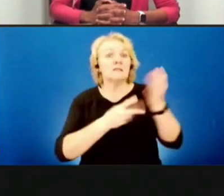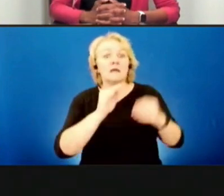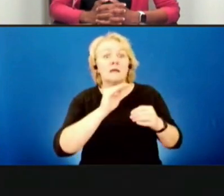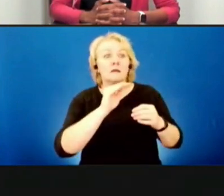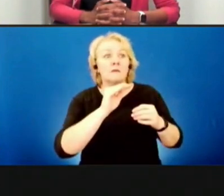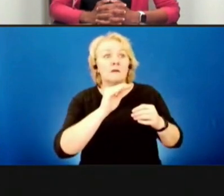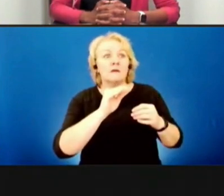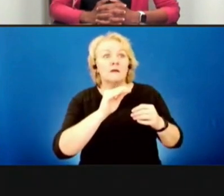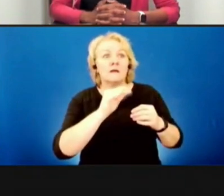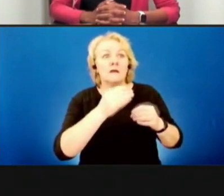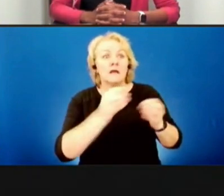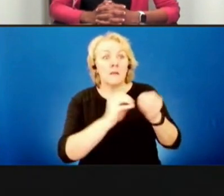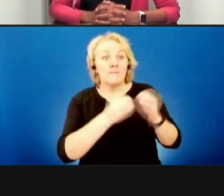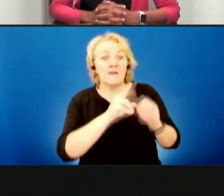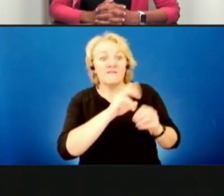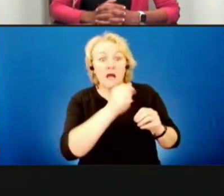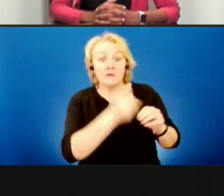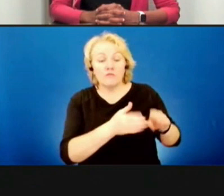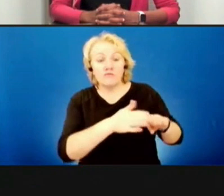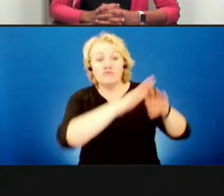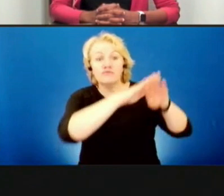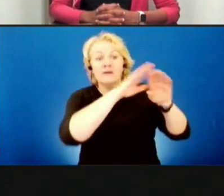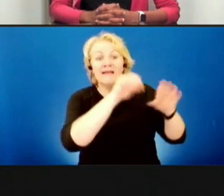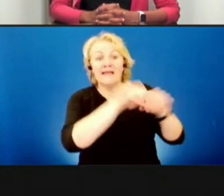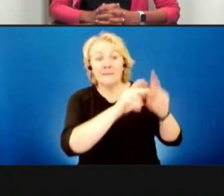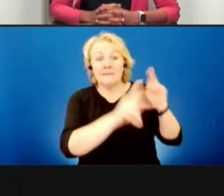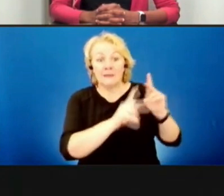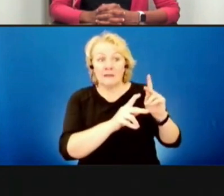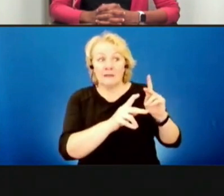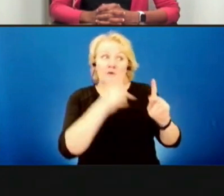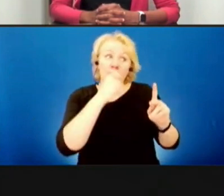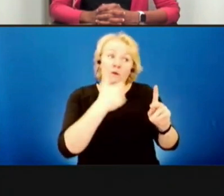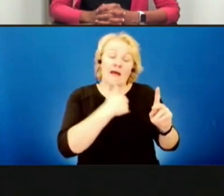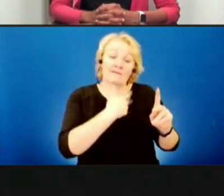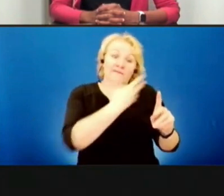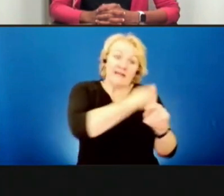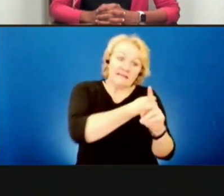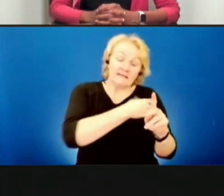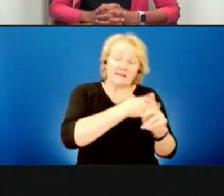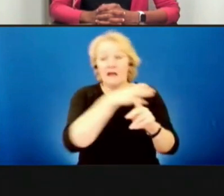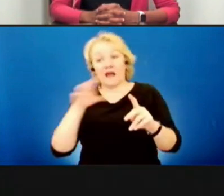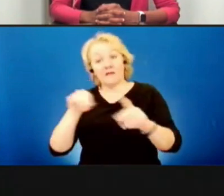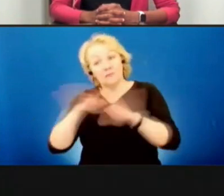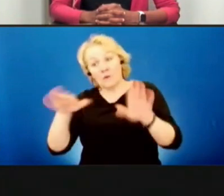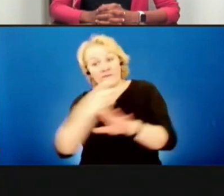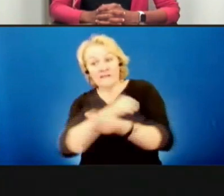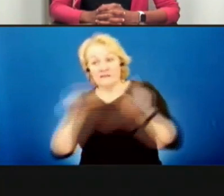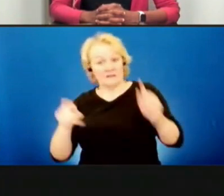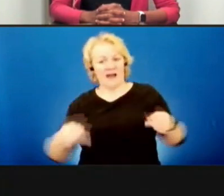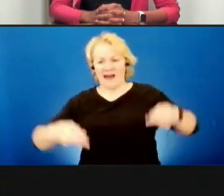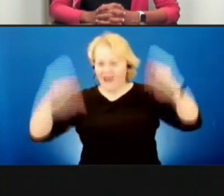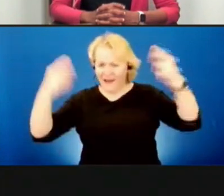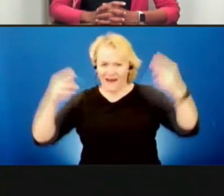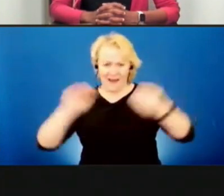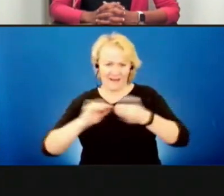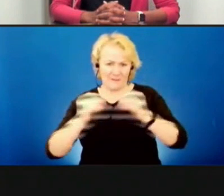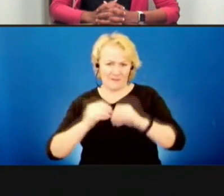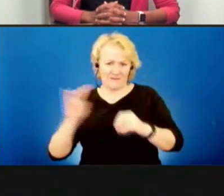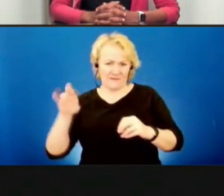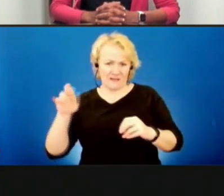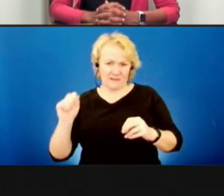and unvaccinated people that are high, and we can transmit this virus